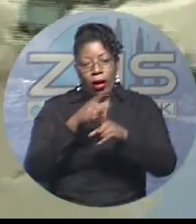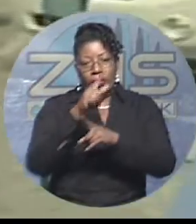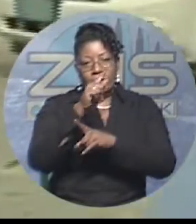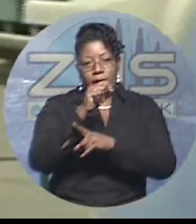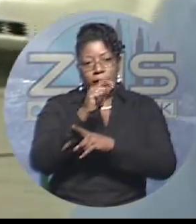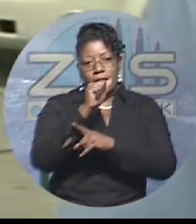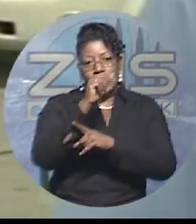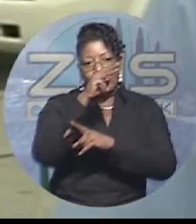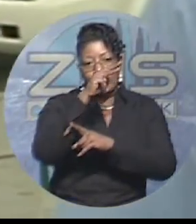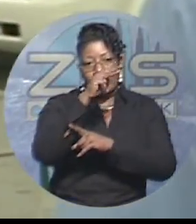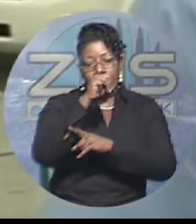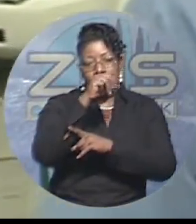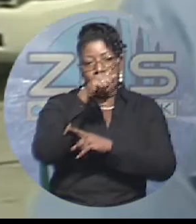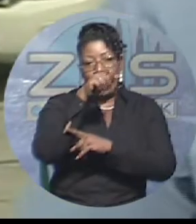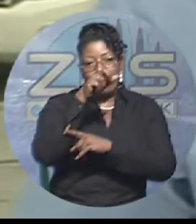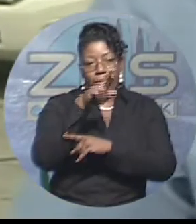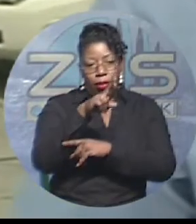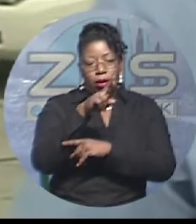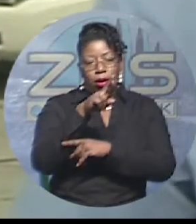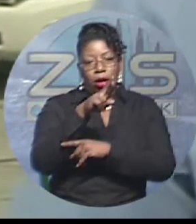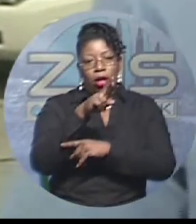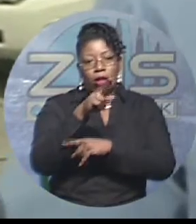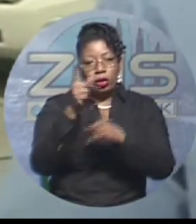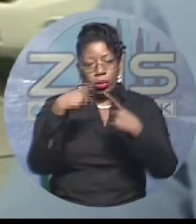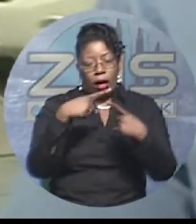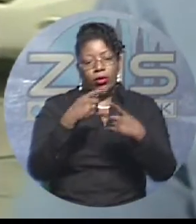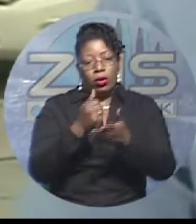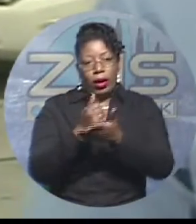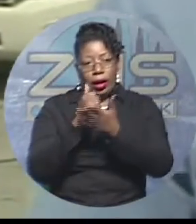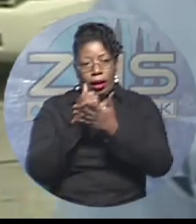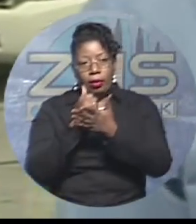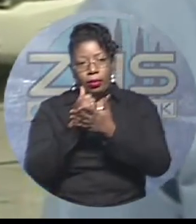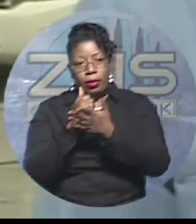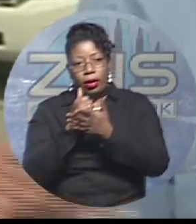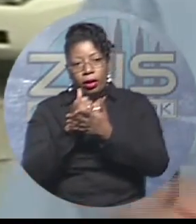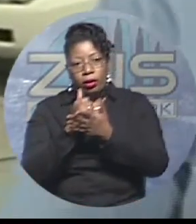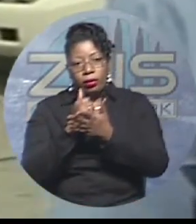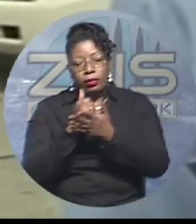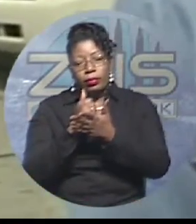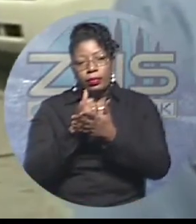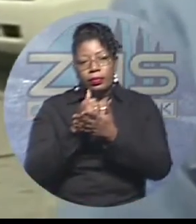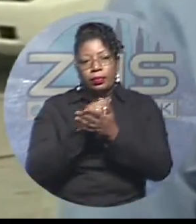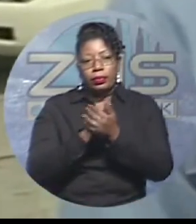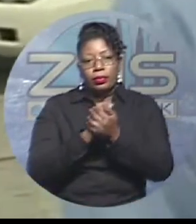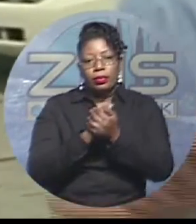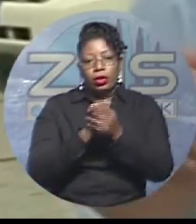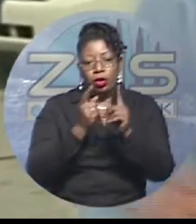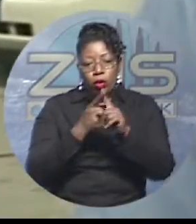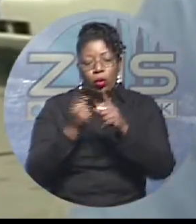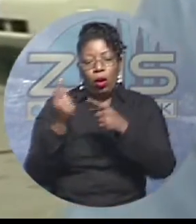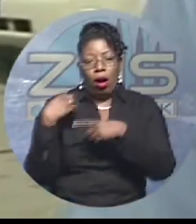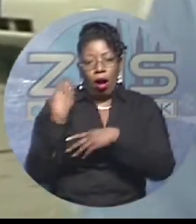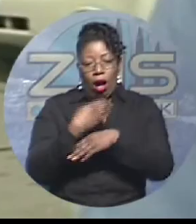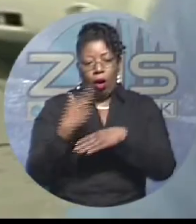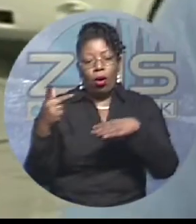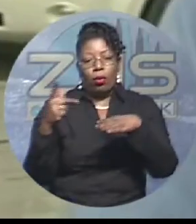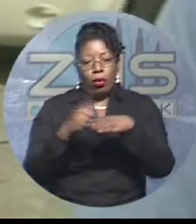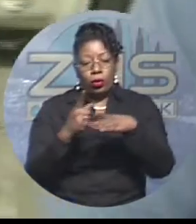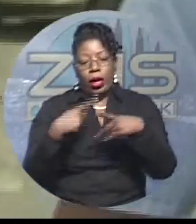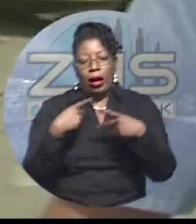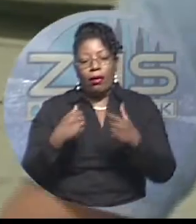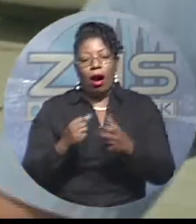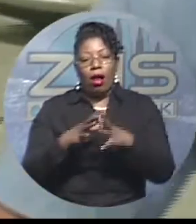who can roll as soon as it is safe to do so from Port Everglades and over to our port. We've had a lot of support